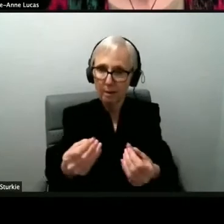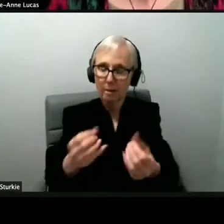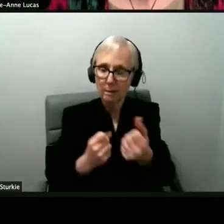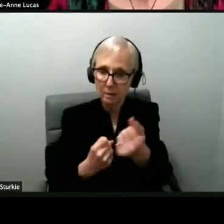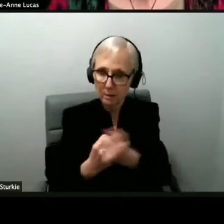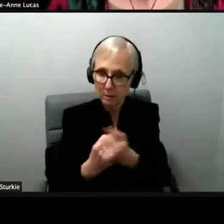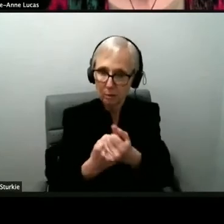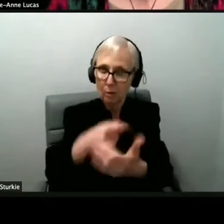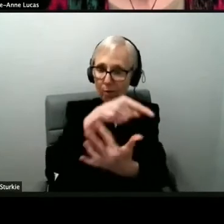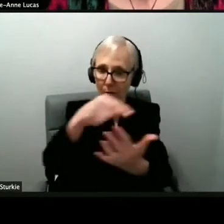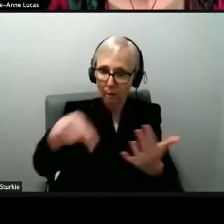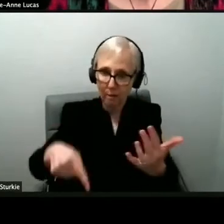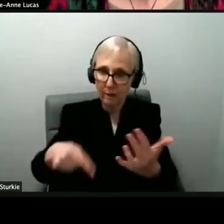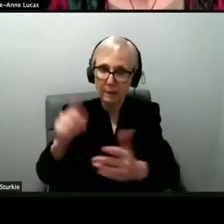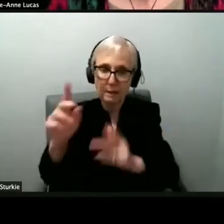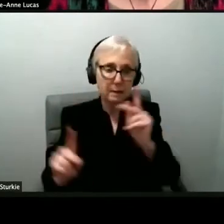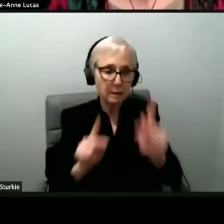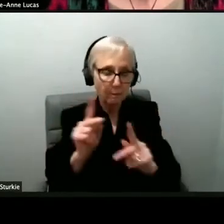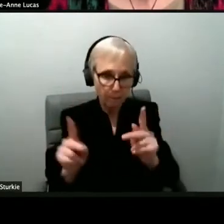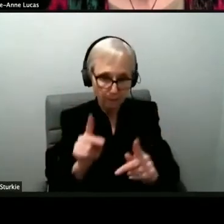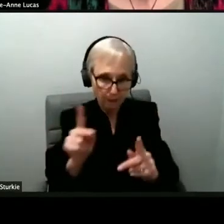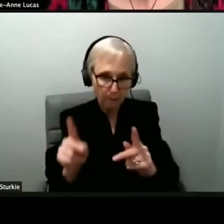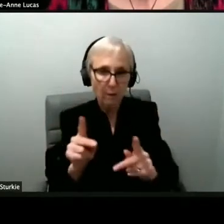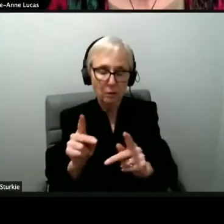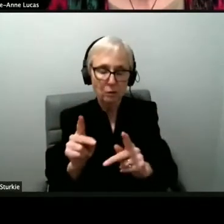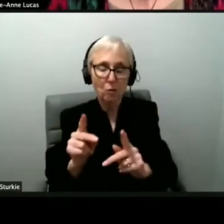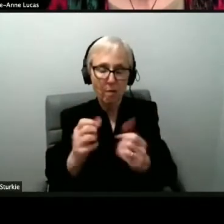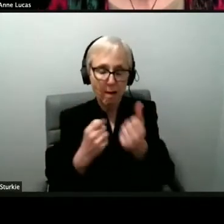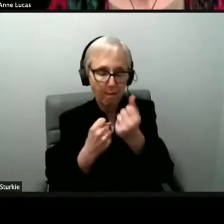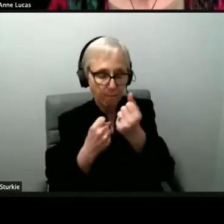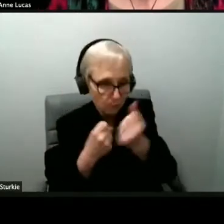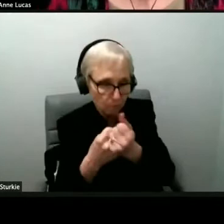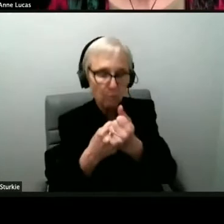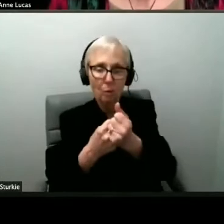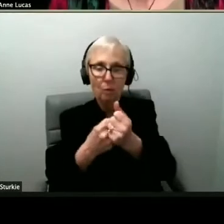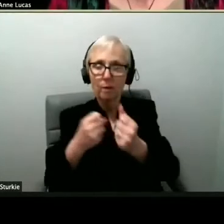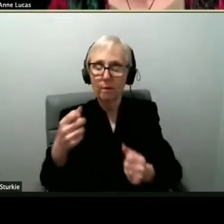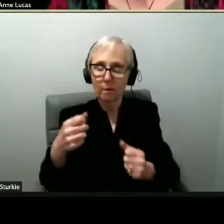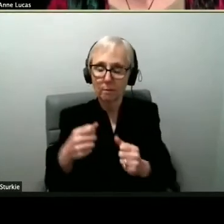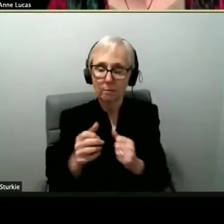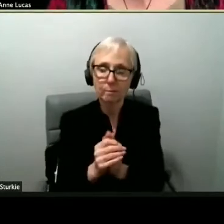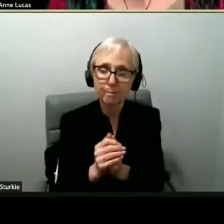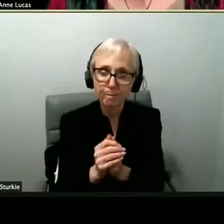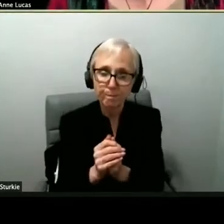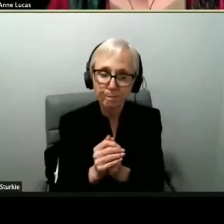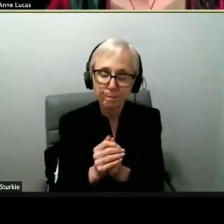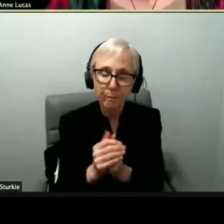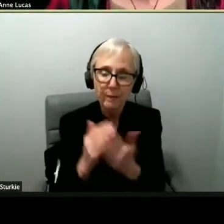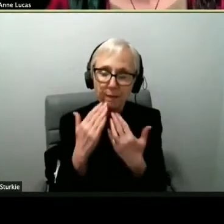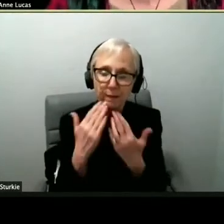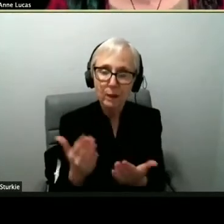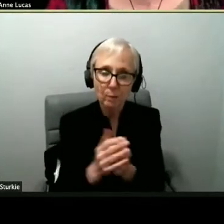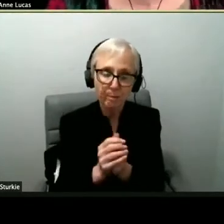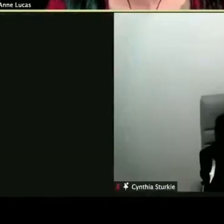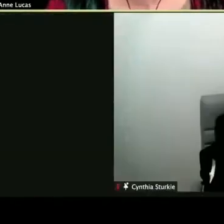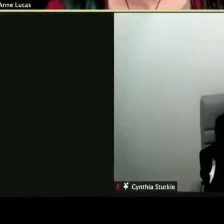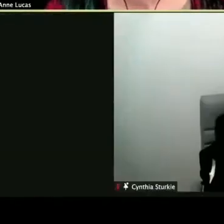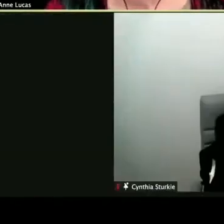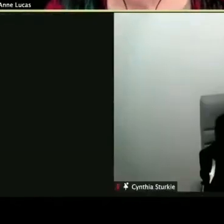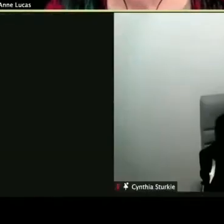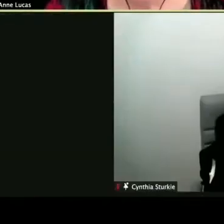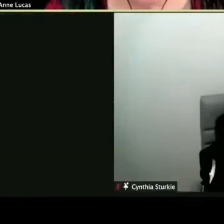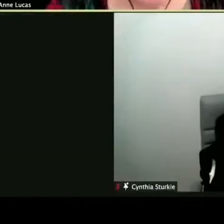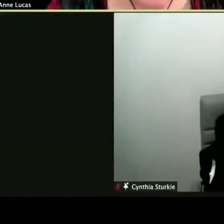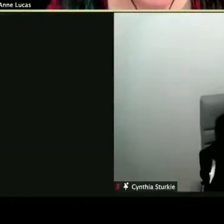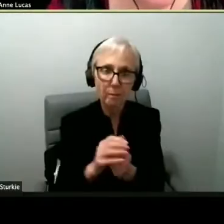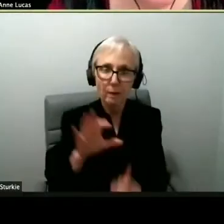these people so that way they can have a champion for homelessness. Thank you. The next person on this